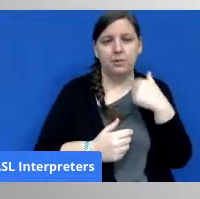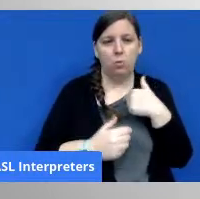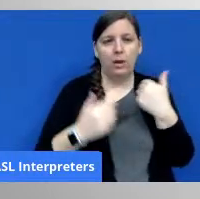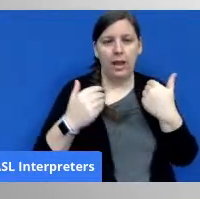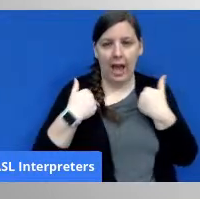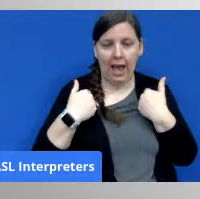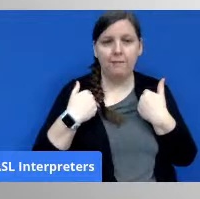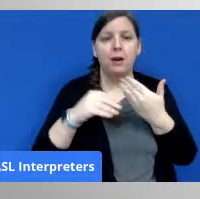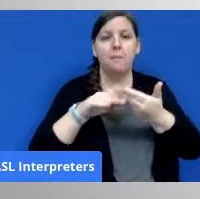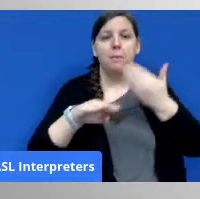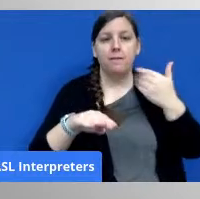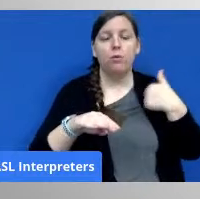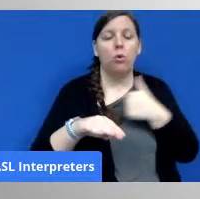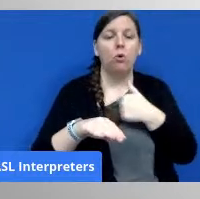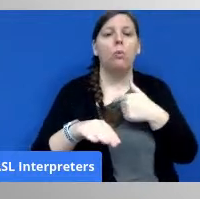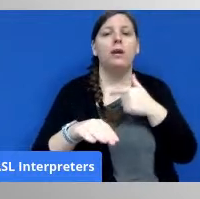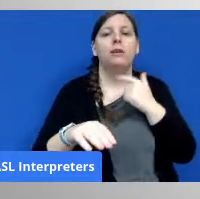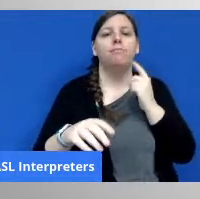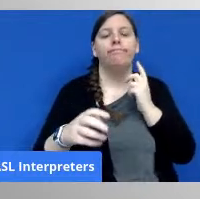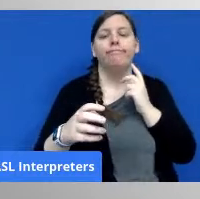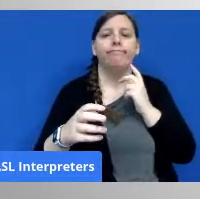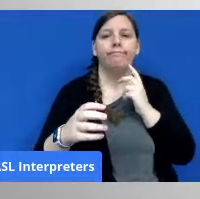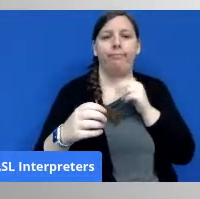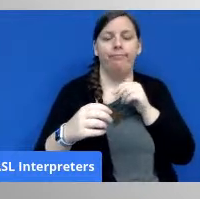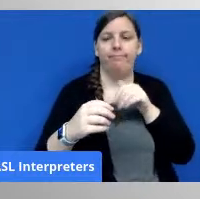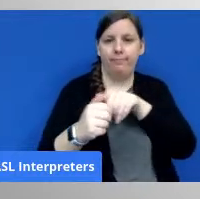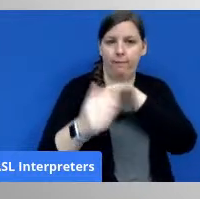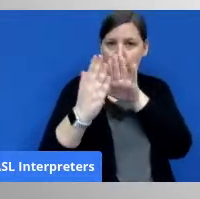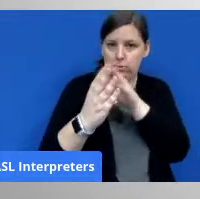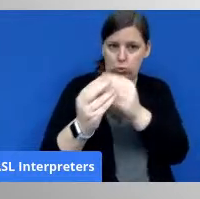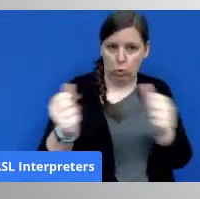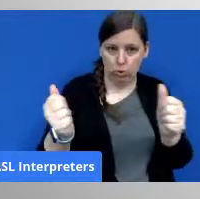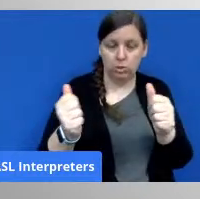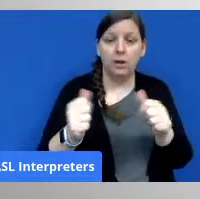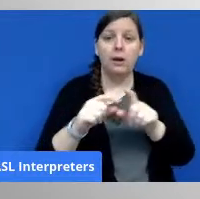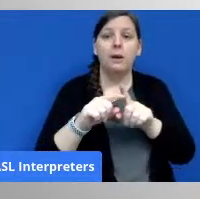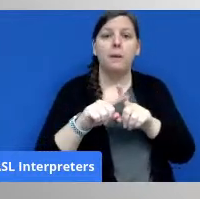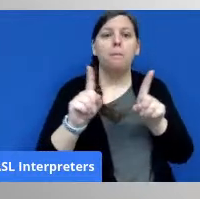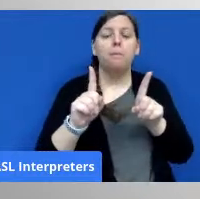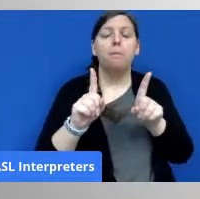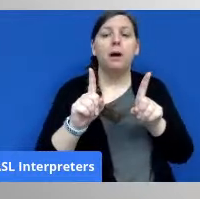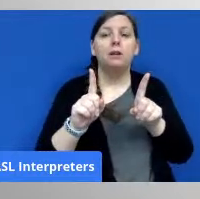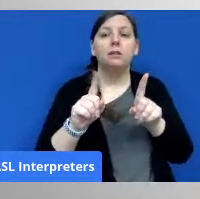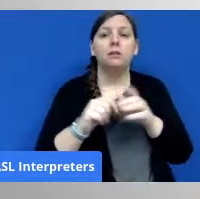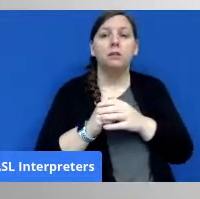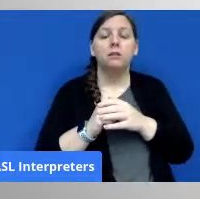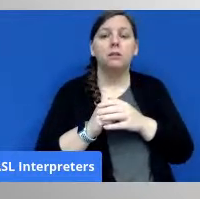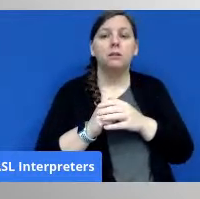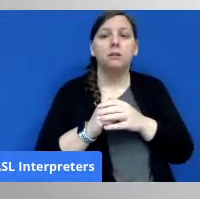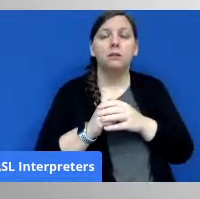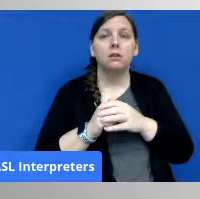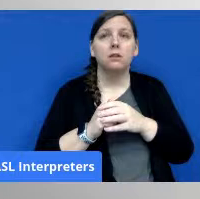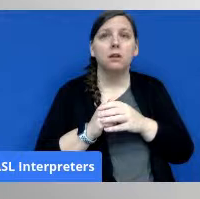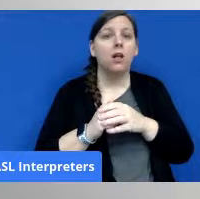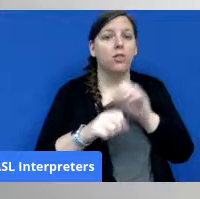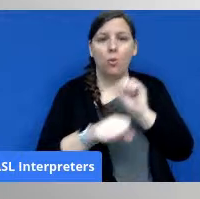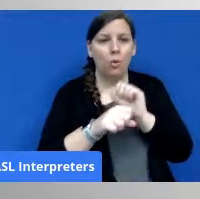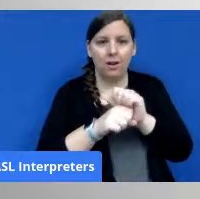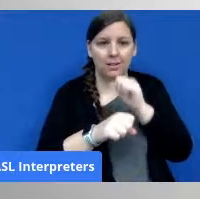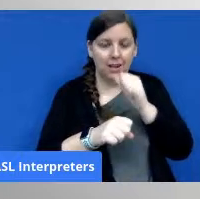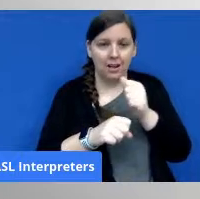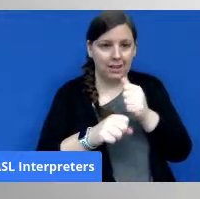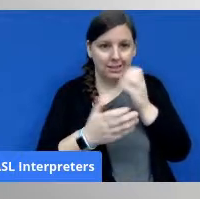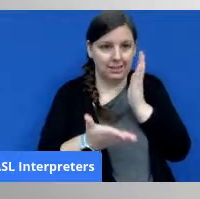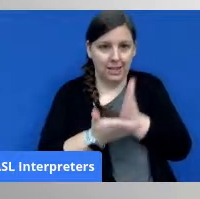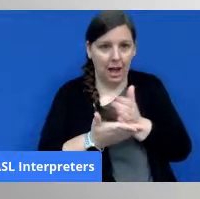we may feel would fix the problem without truly understanding the problem. But the work doesn't stop now. As all of you all know, many people on this call